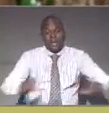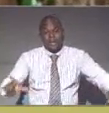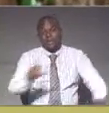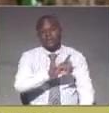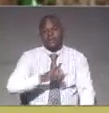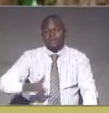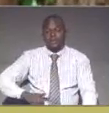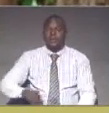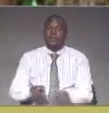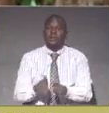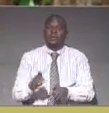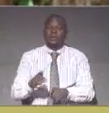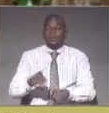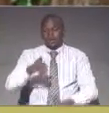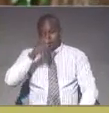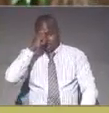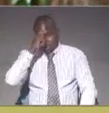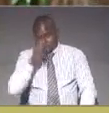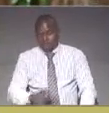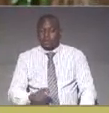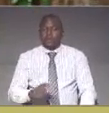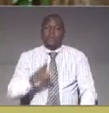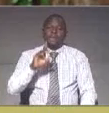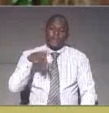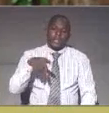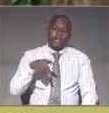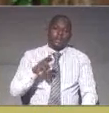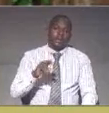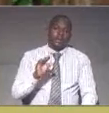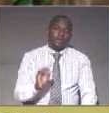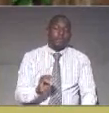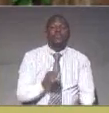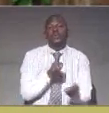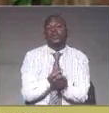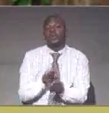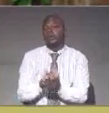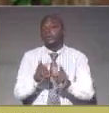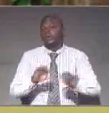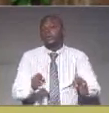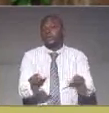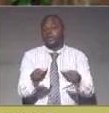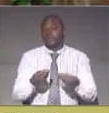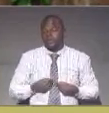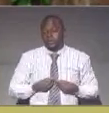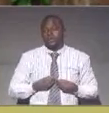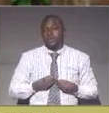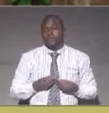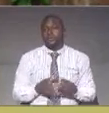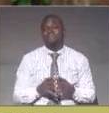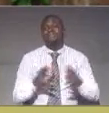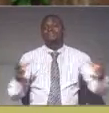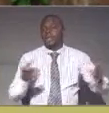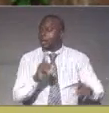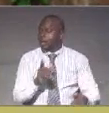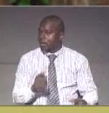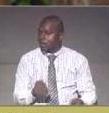as a division commander, as a PRO, as all people here, we are custodians. We keep this land that was given to us. We don't expand, we